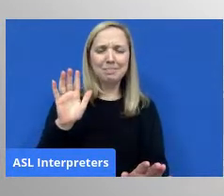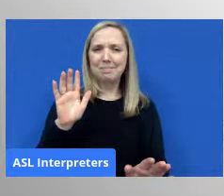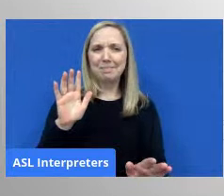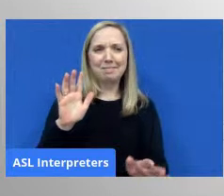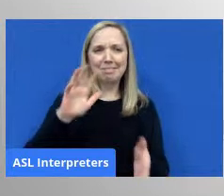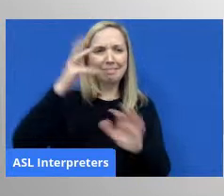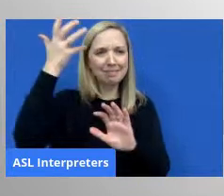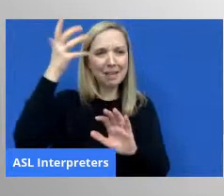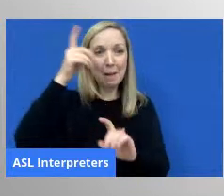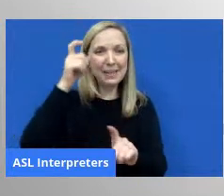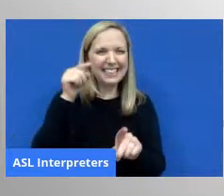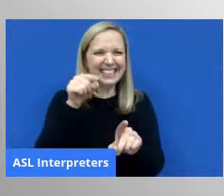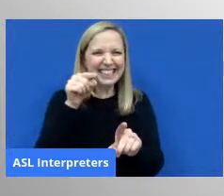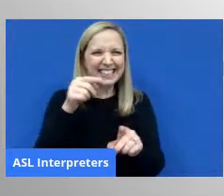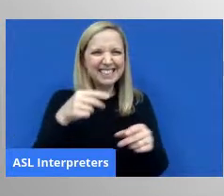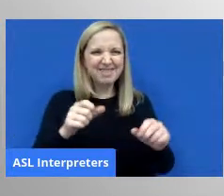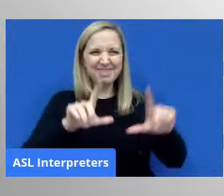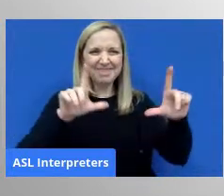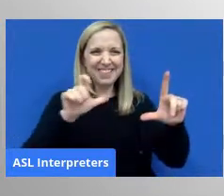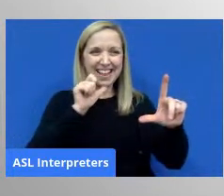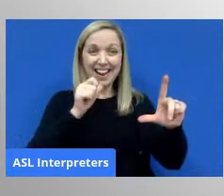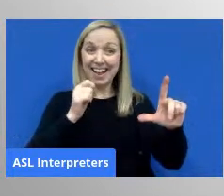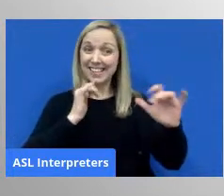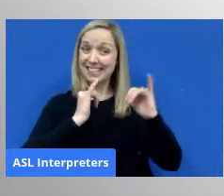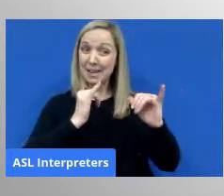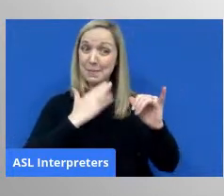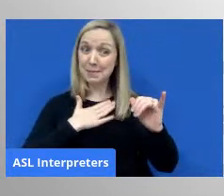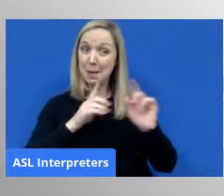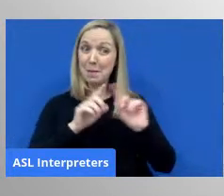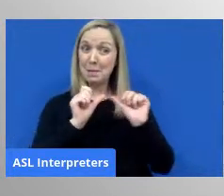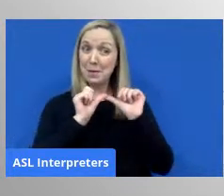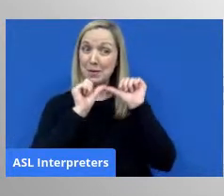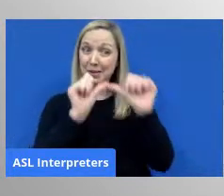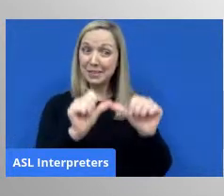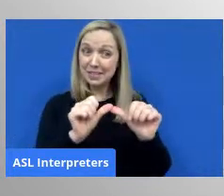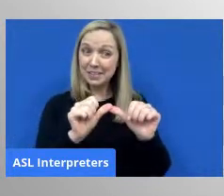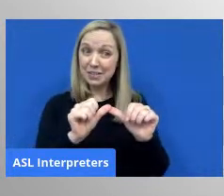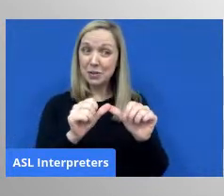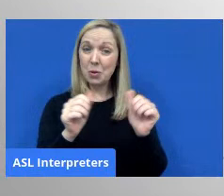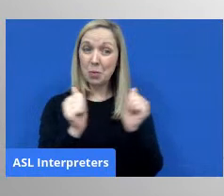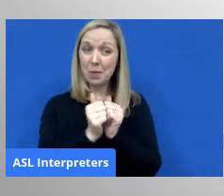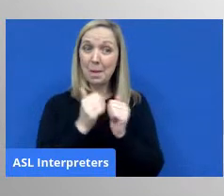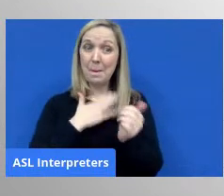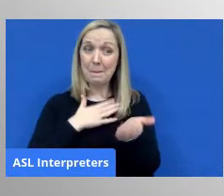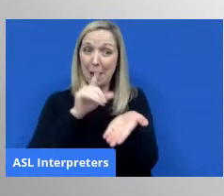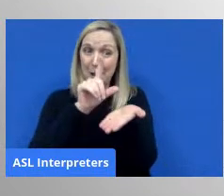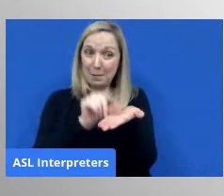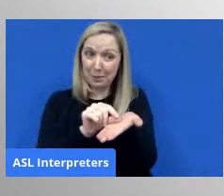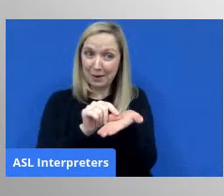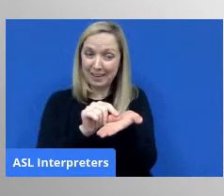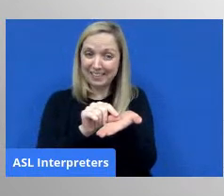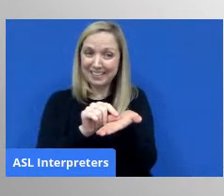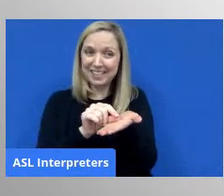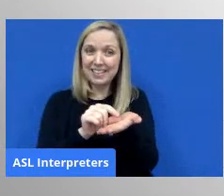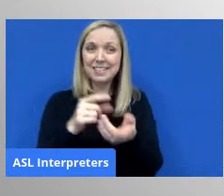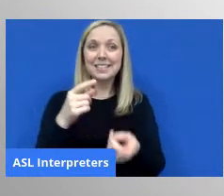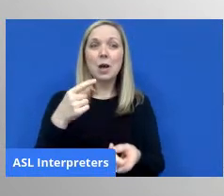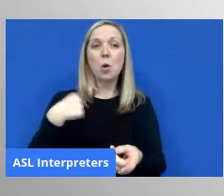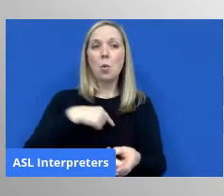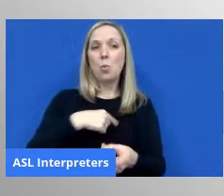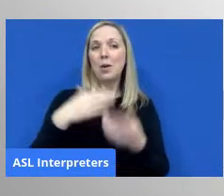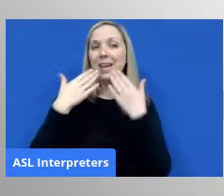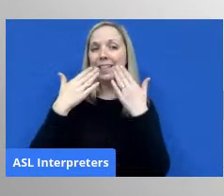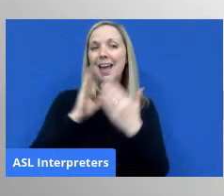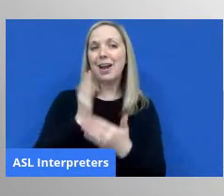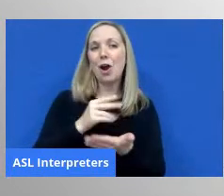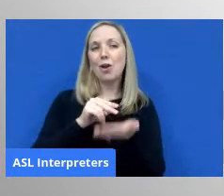screen is not what mine says, but that's okay. I'm going to continue going with what I have on my print. And we thank our nurses for